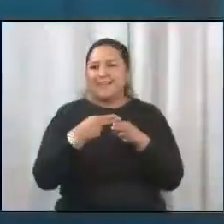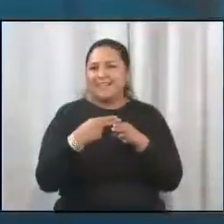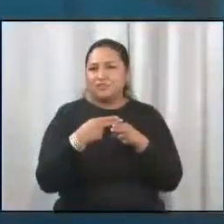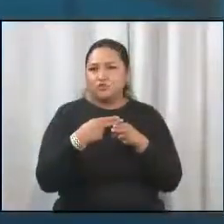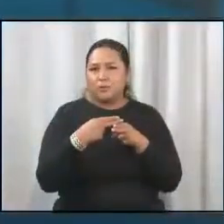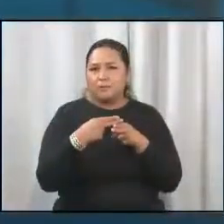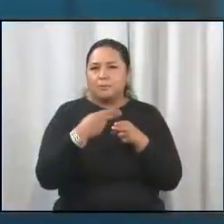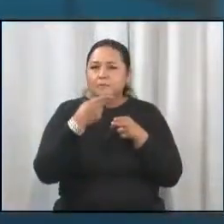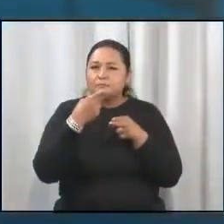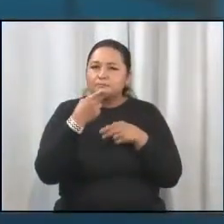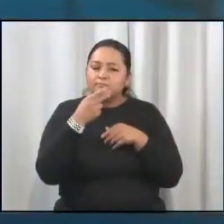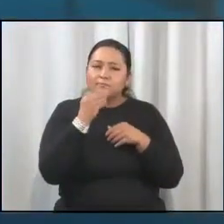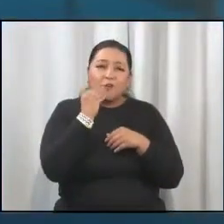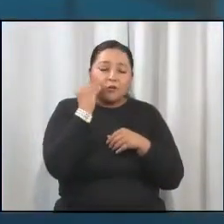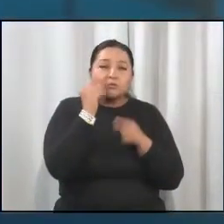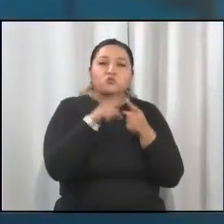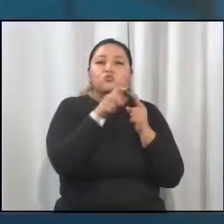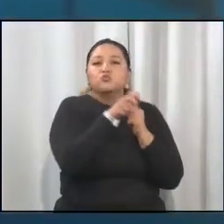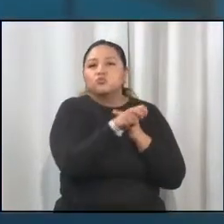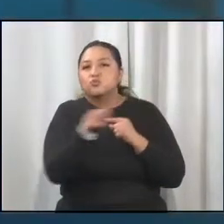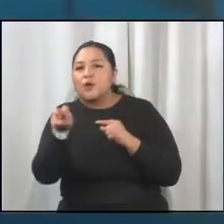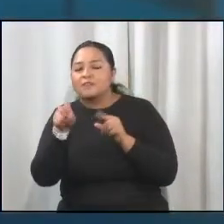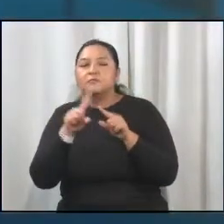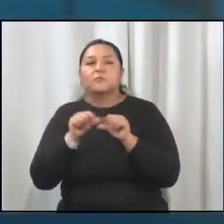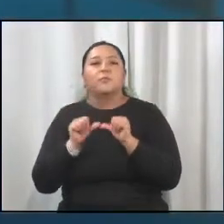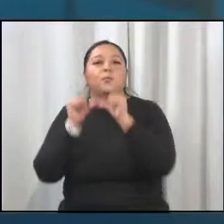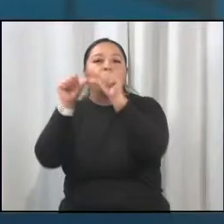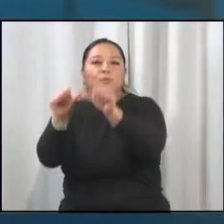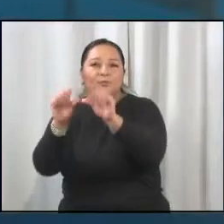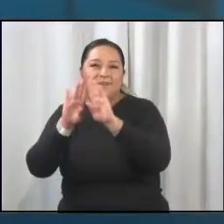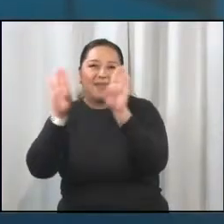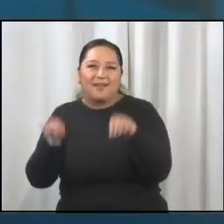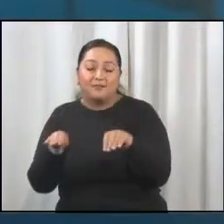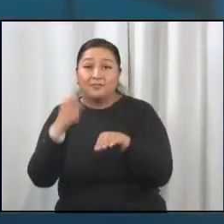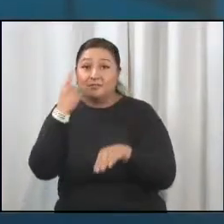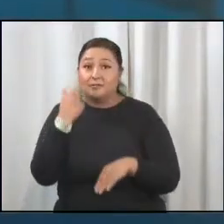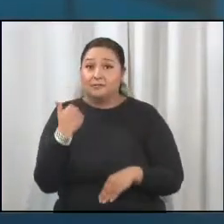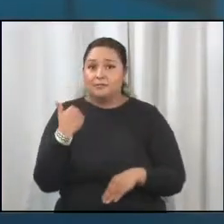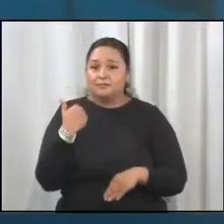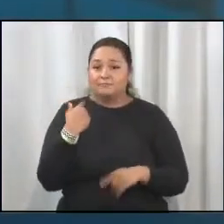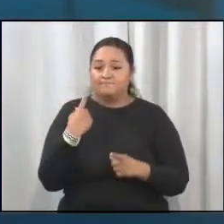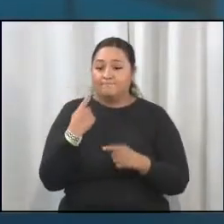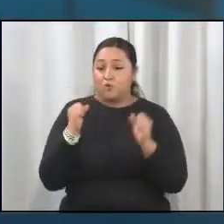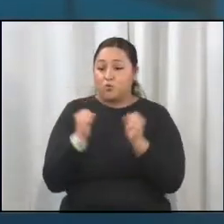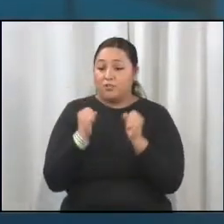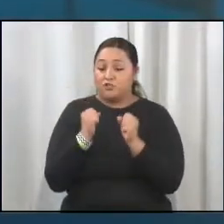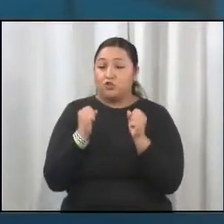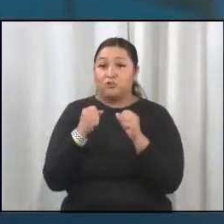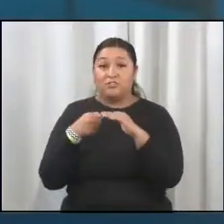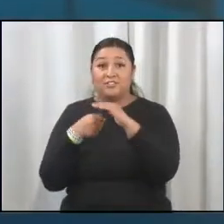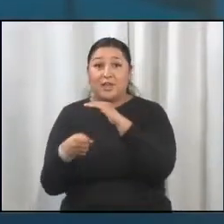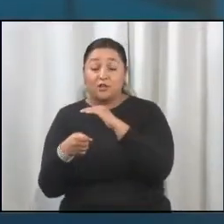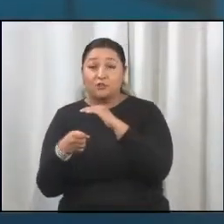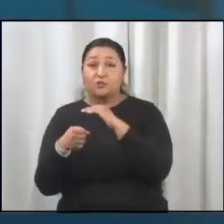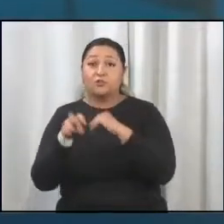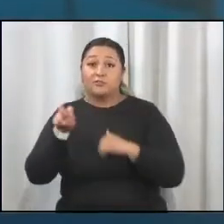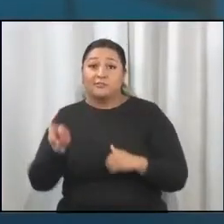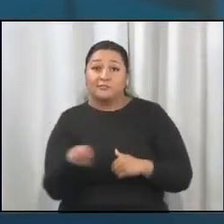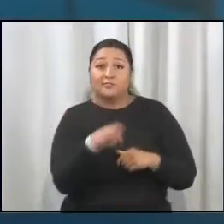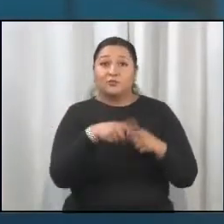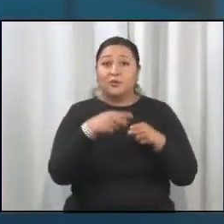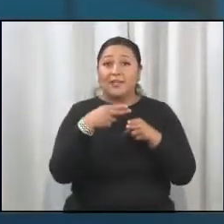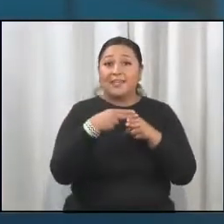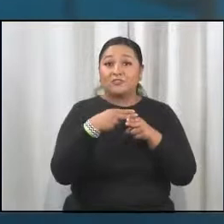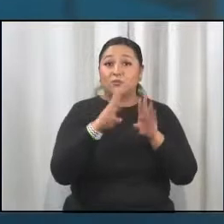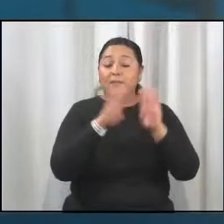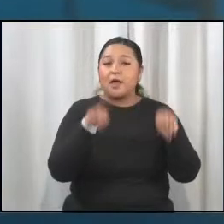this is that next step. We've actually not had an interim housing after a winter shelter before, so this is that next 3 months that